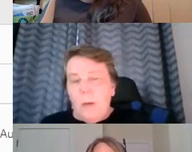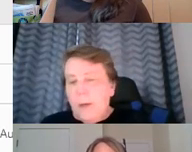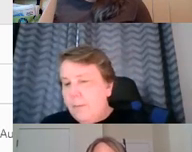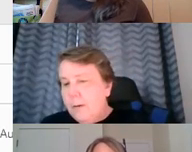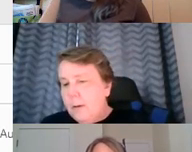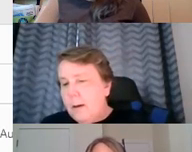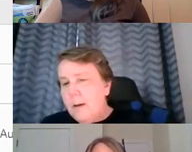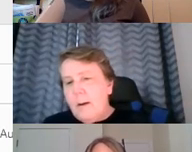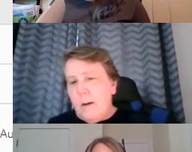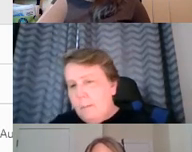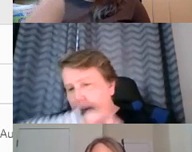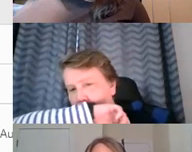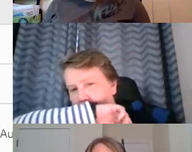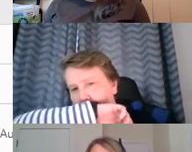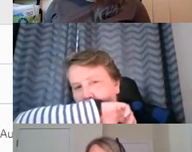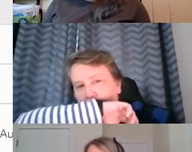Yeah, we can definitely do that.